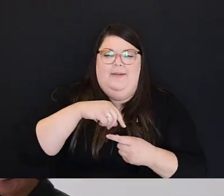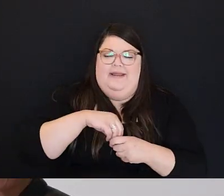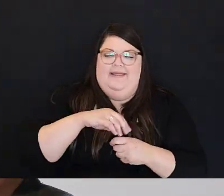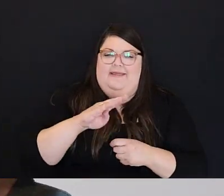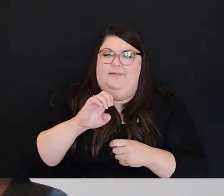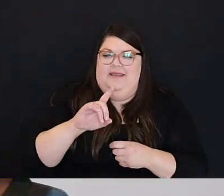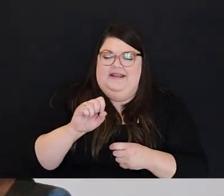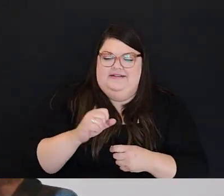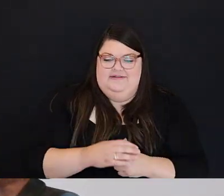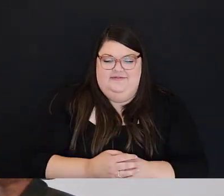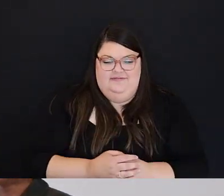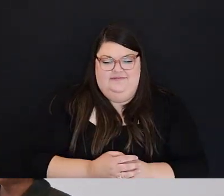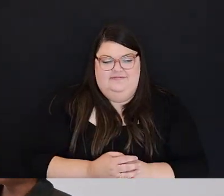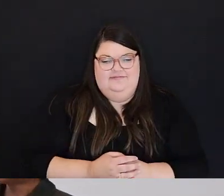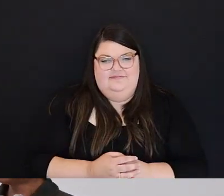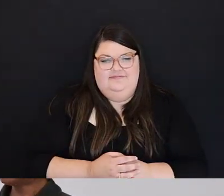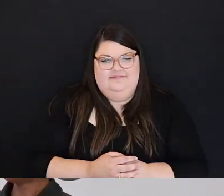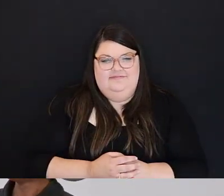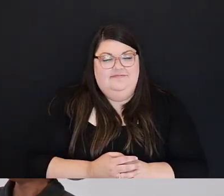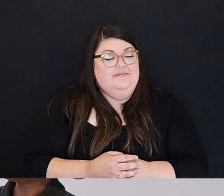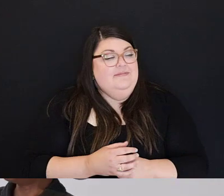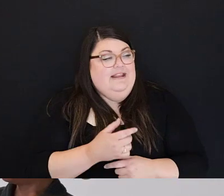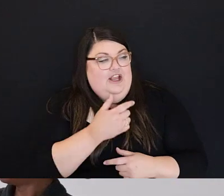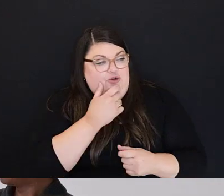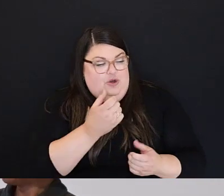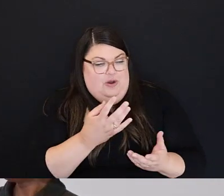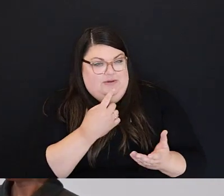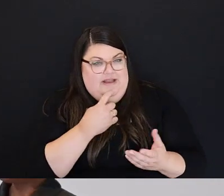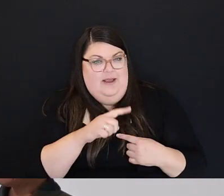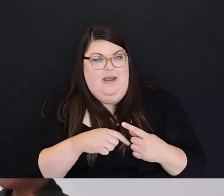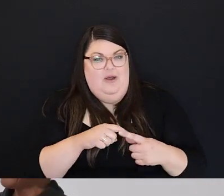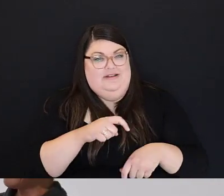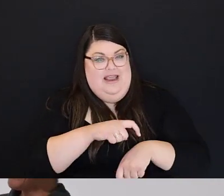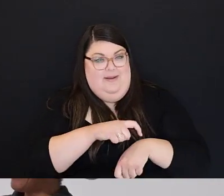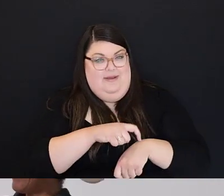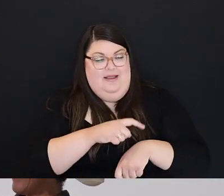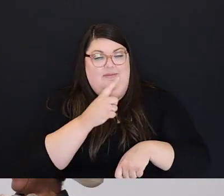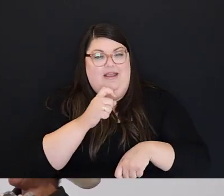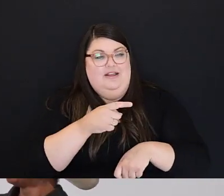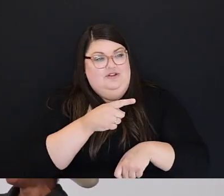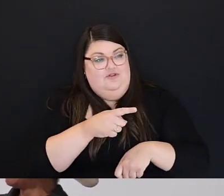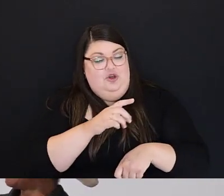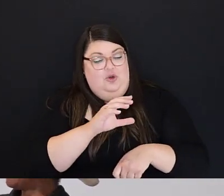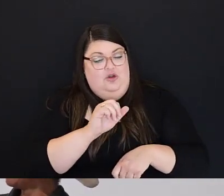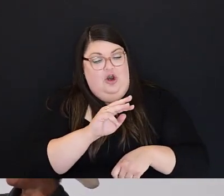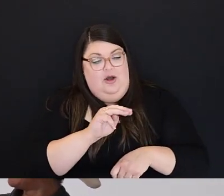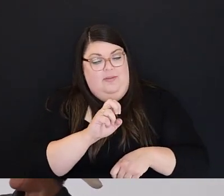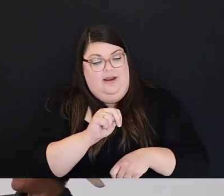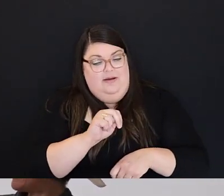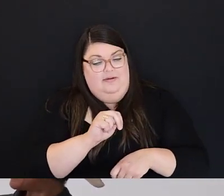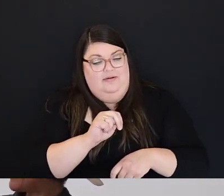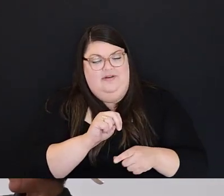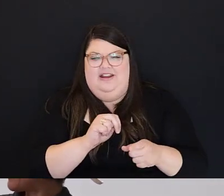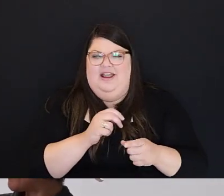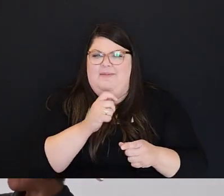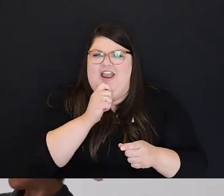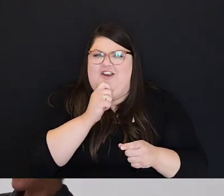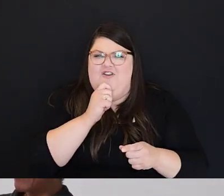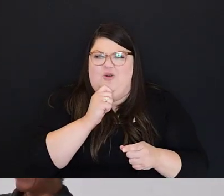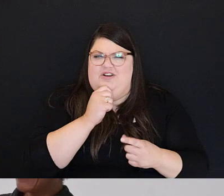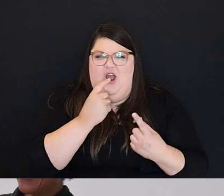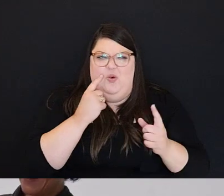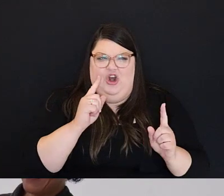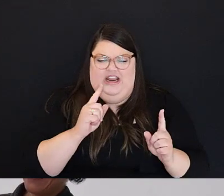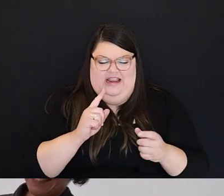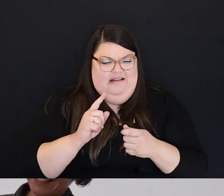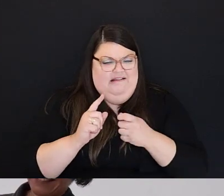feel like, you know, it's interesting what you say about timing too, because, you know, for you, Carmen, the body of work that you see, this is not